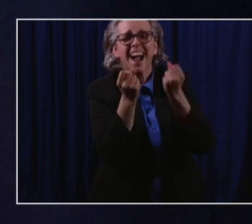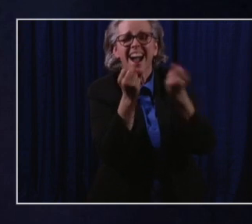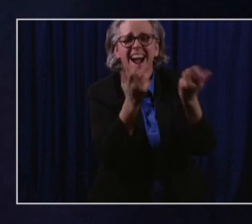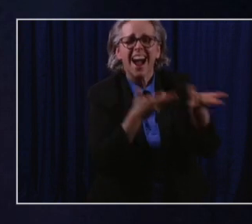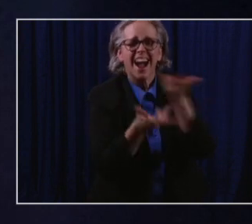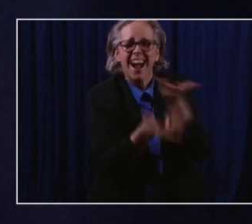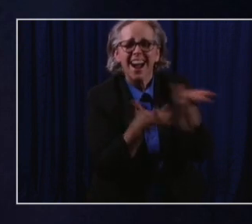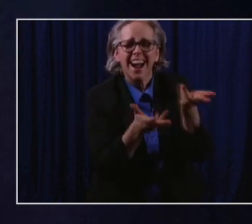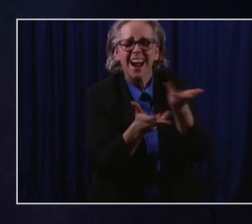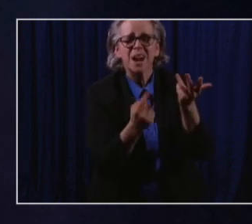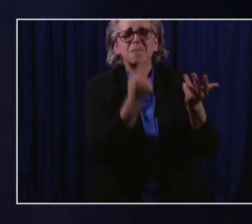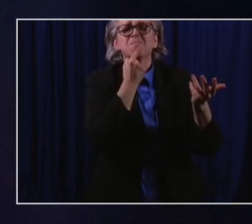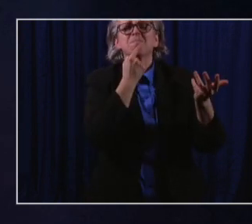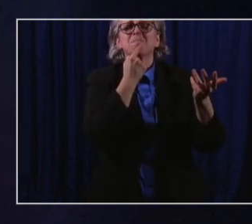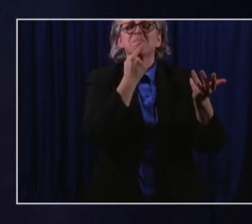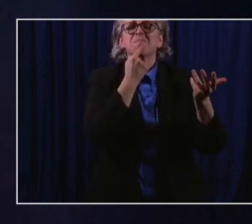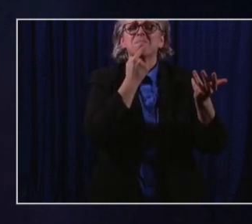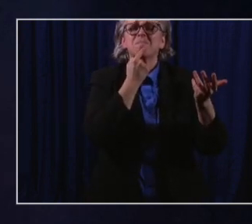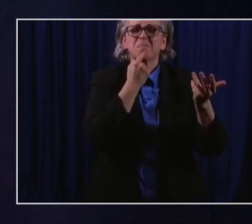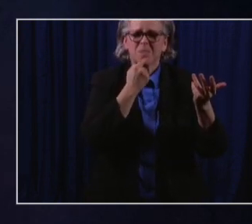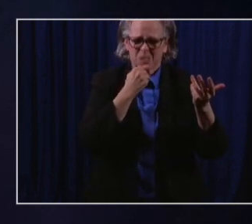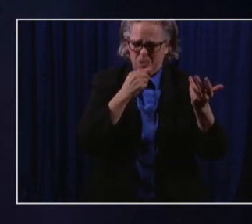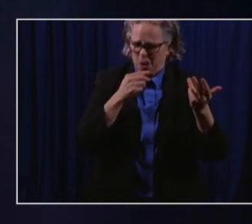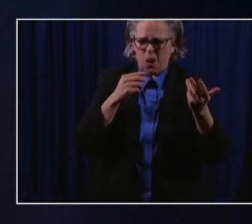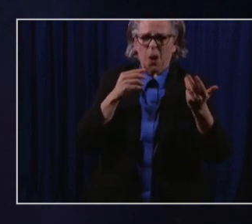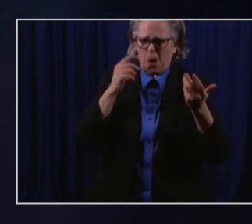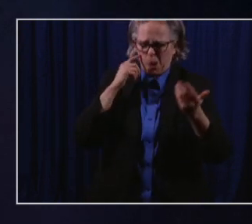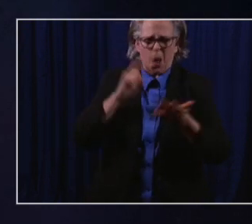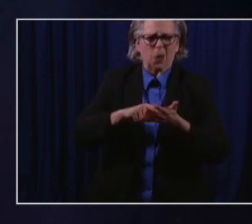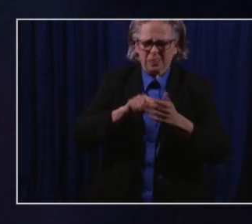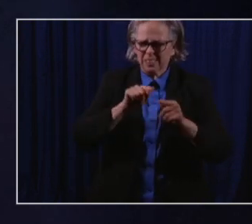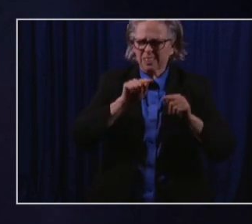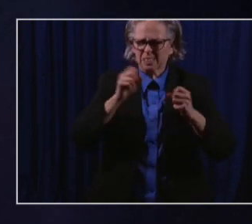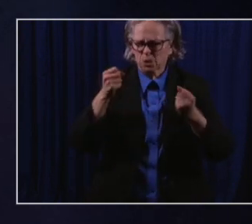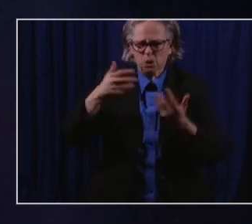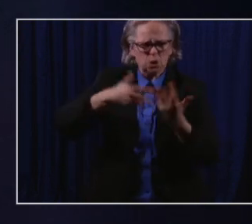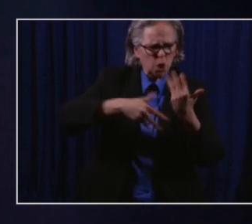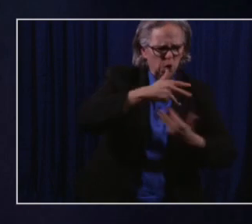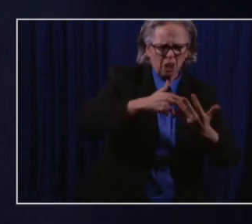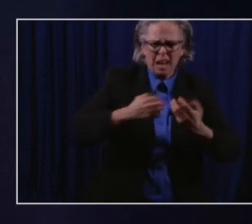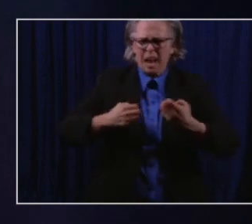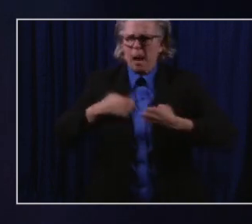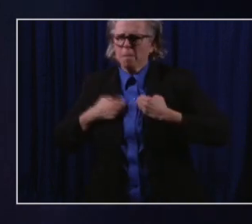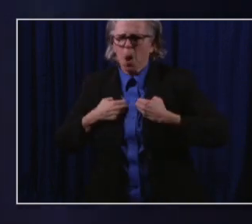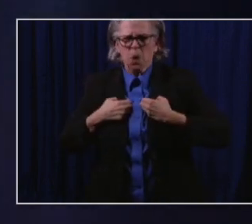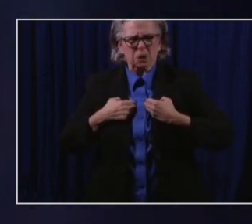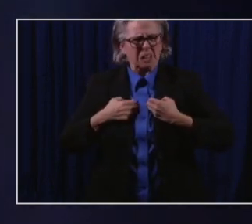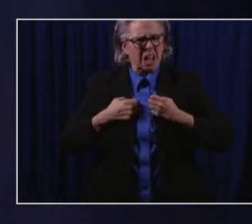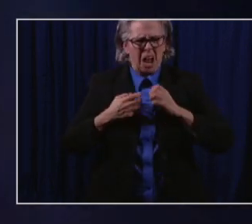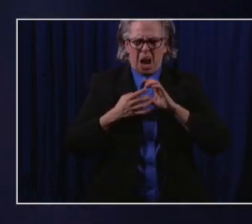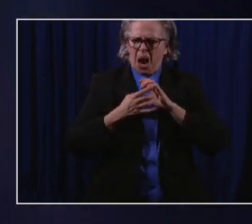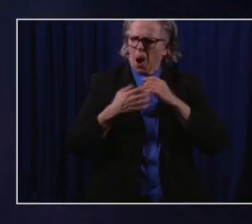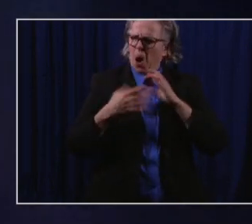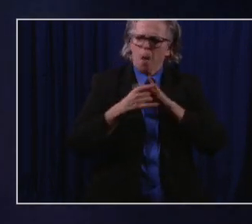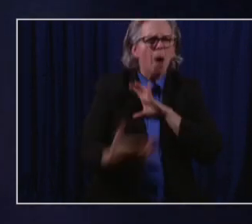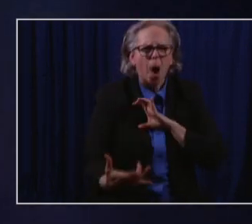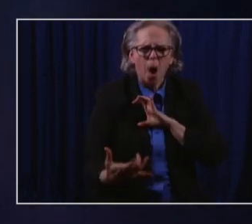We've seen some of those social emotional needs and being able to connect with them in person from a safe distance with